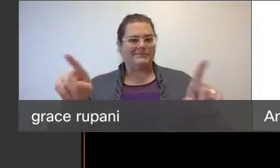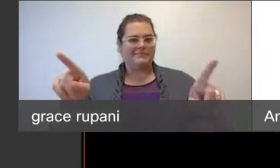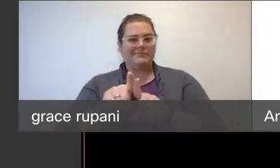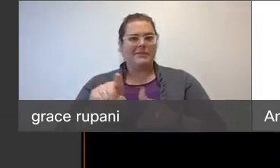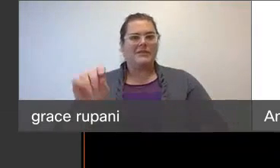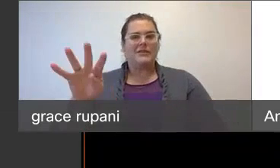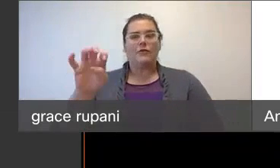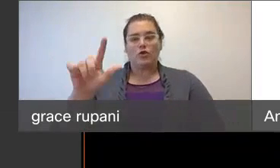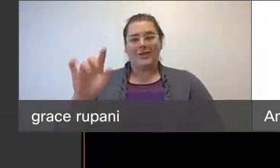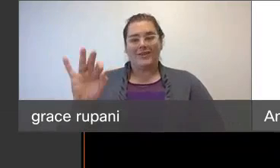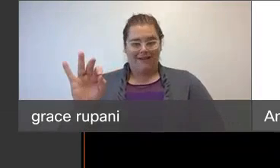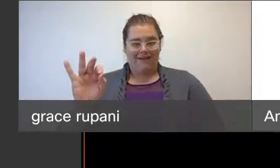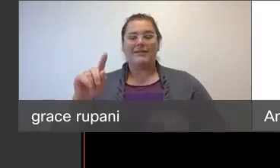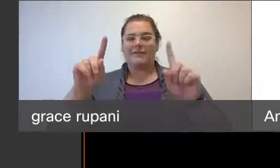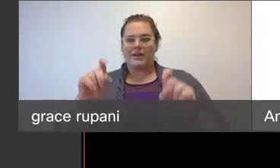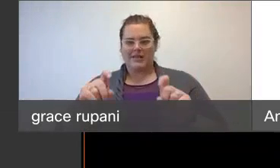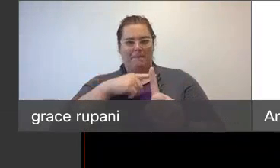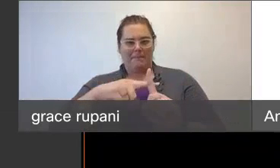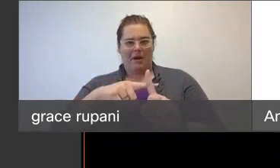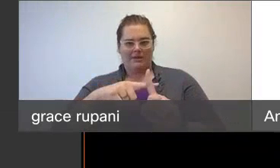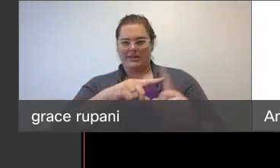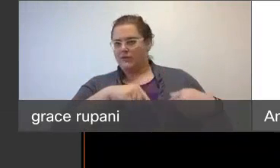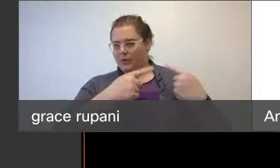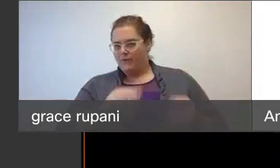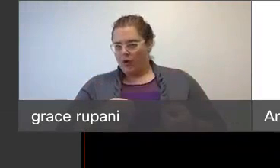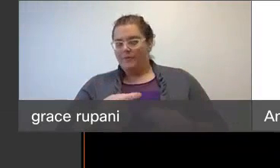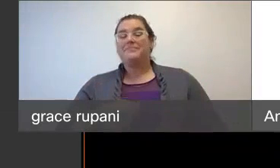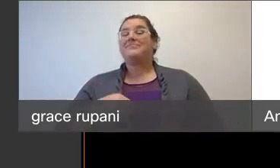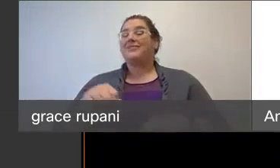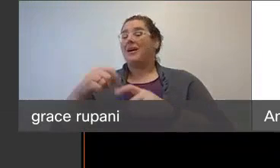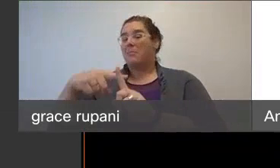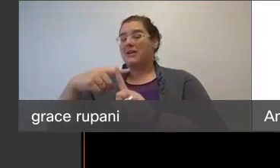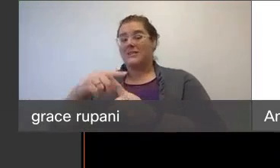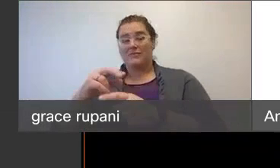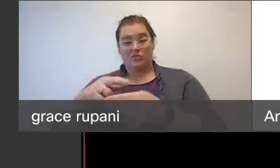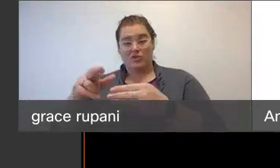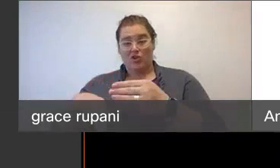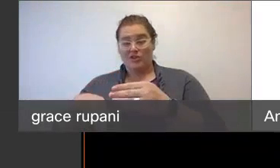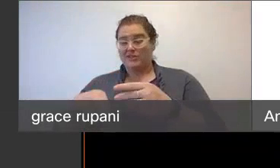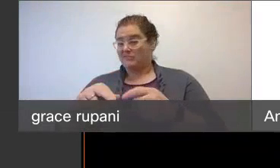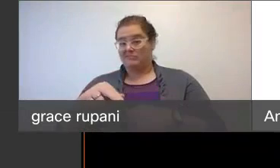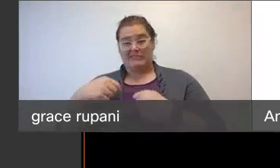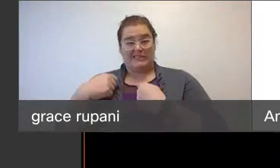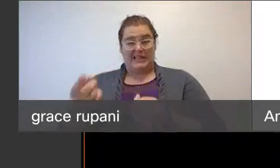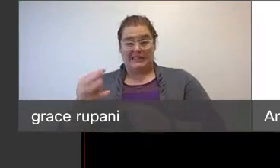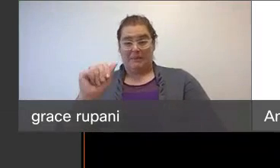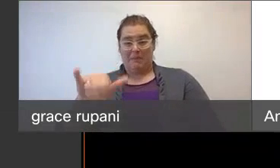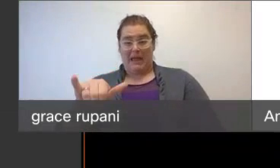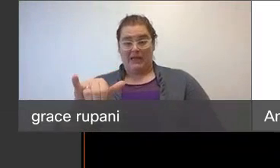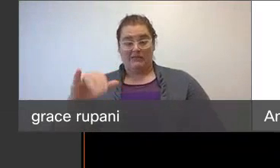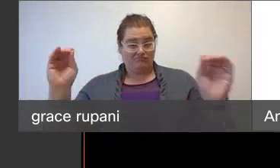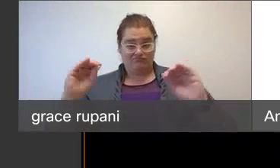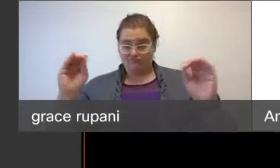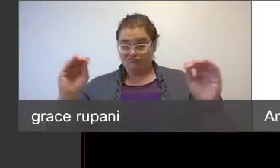There have been no positive results since early May amongst the people that we support.